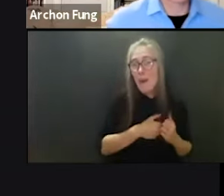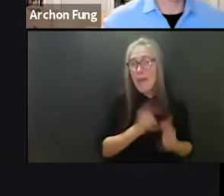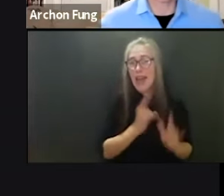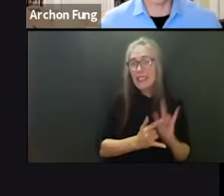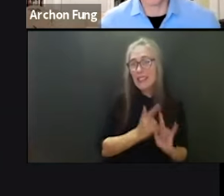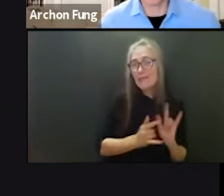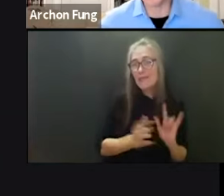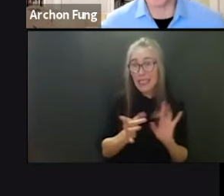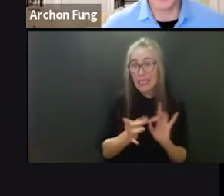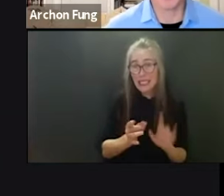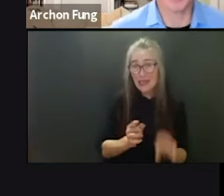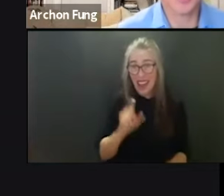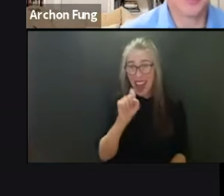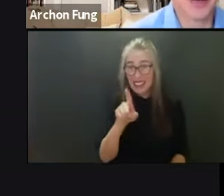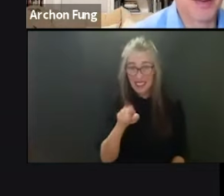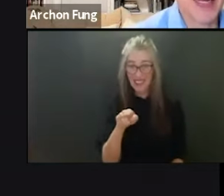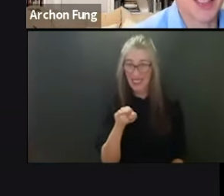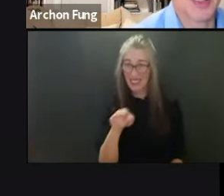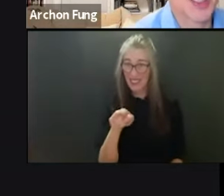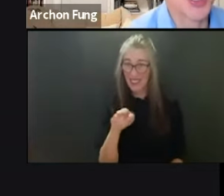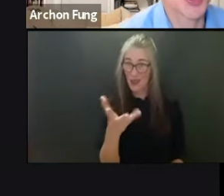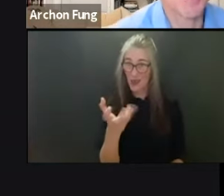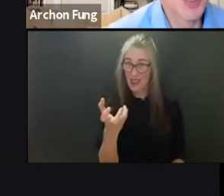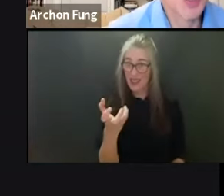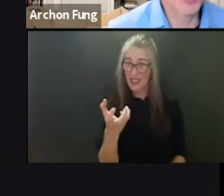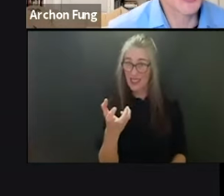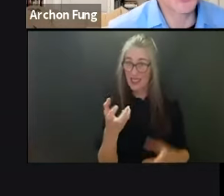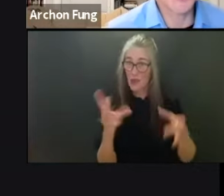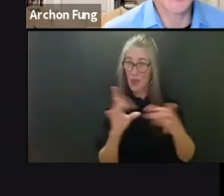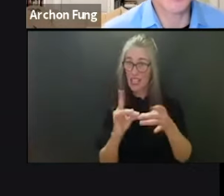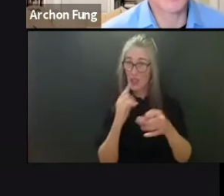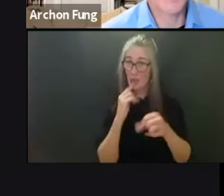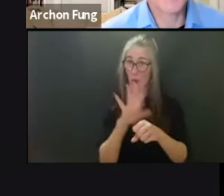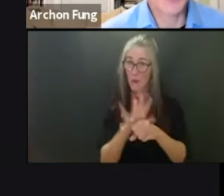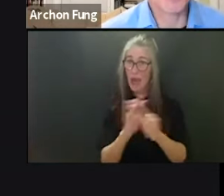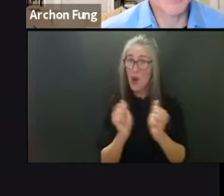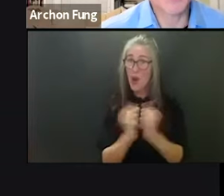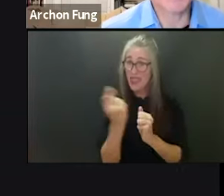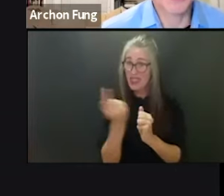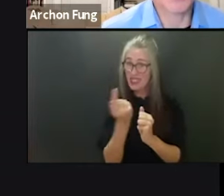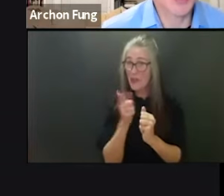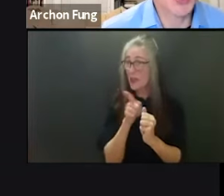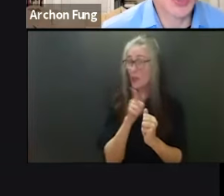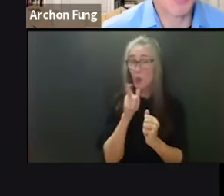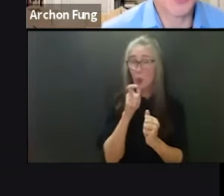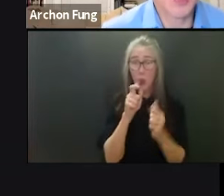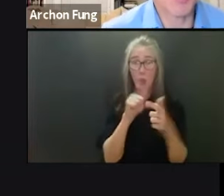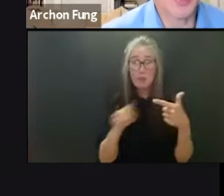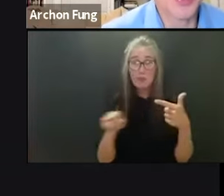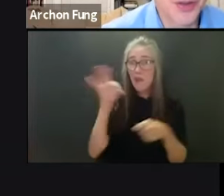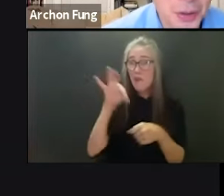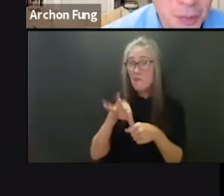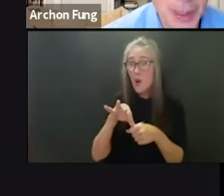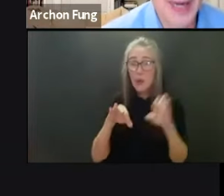a relationship, who are open to the possibility of a romantic relationship, would you consider being in a committed relationship with